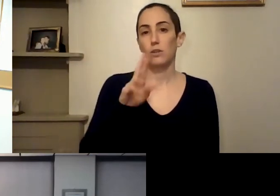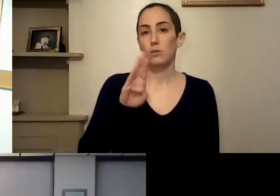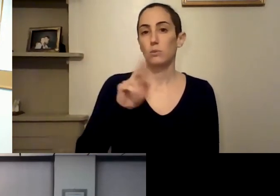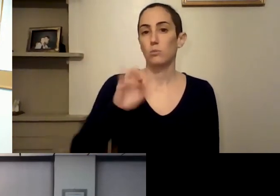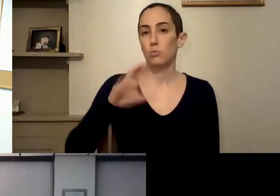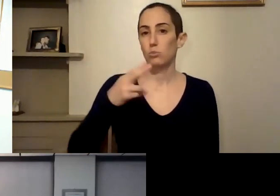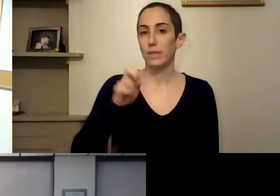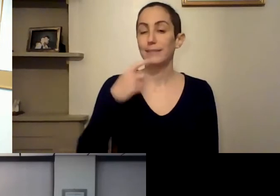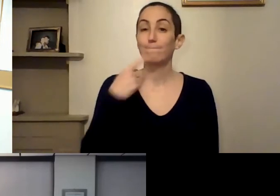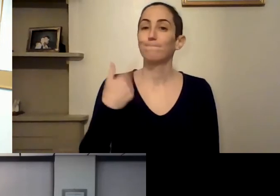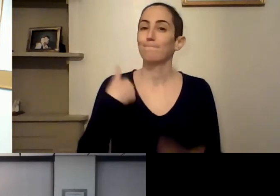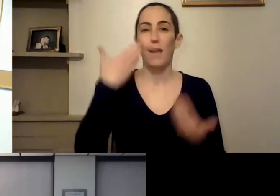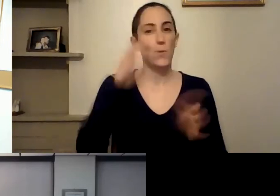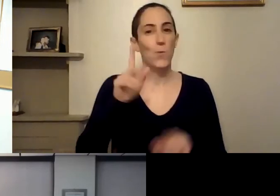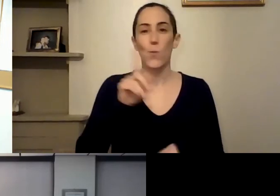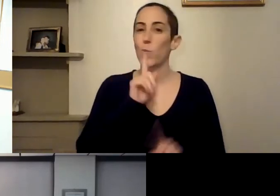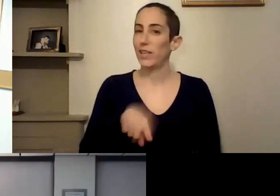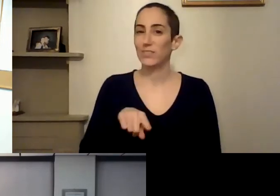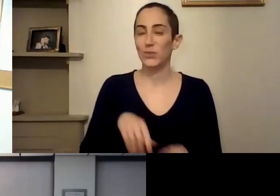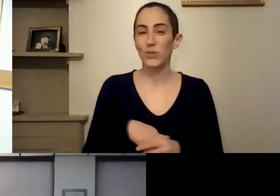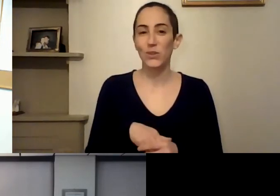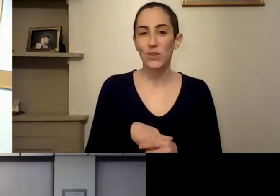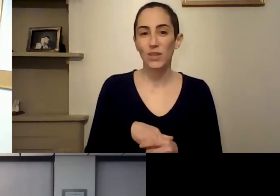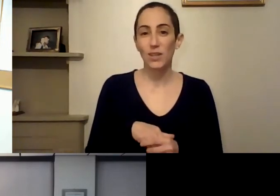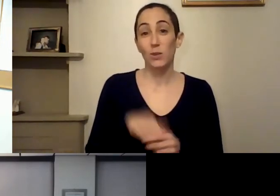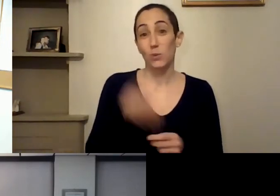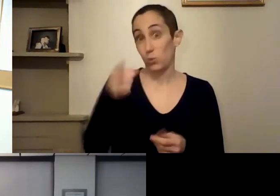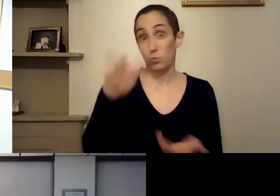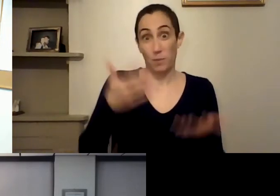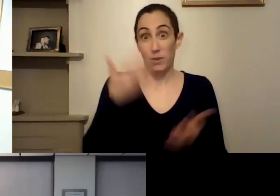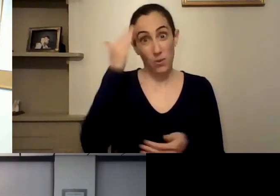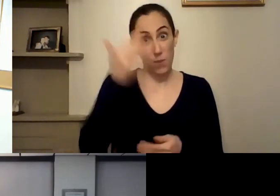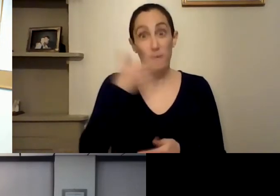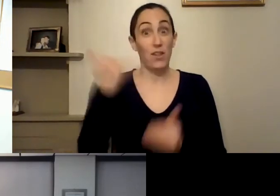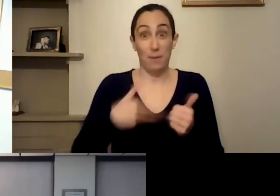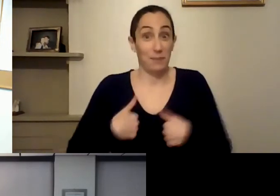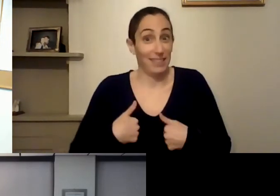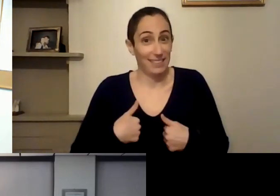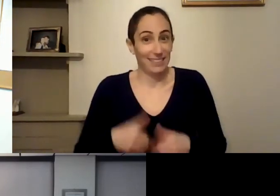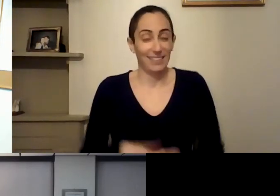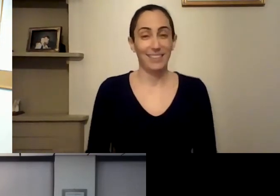I don't know the answer to that question. You probably know that better than I do.